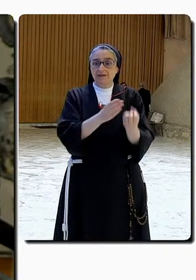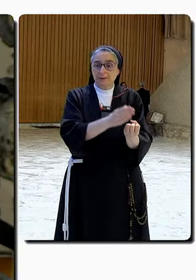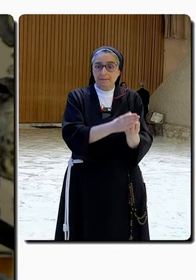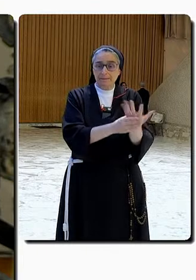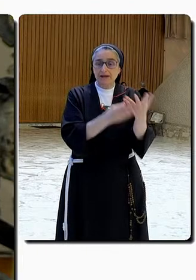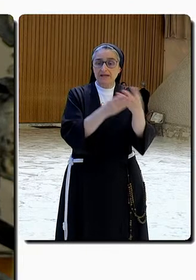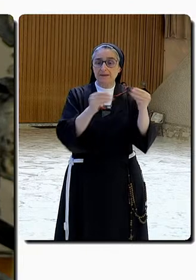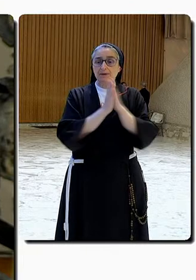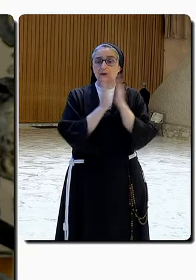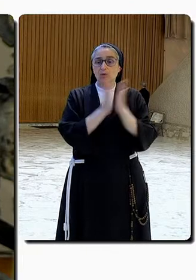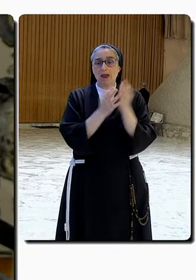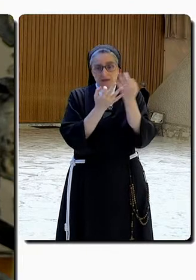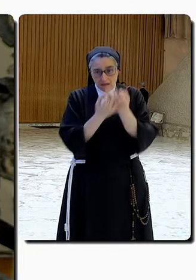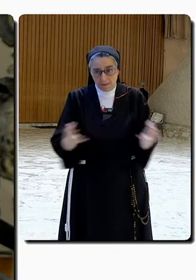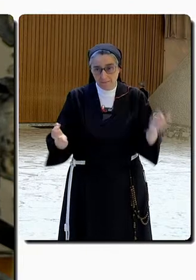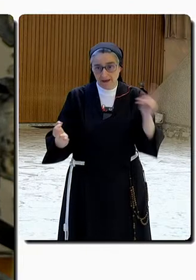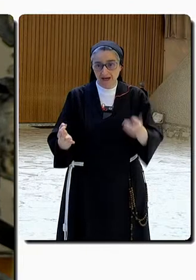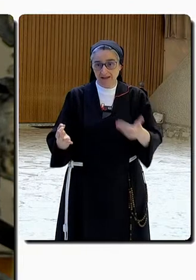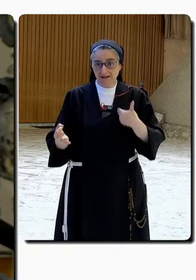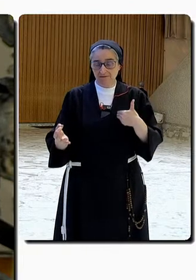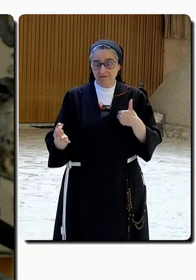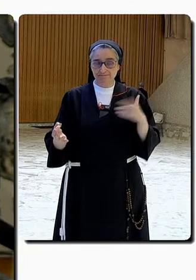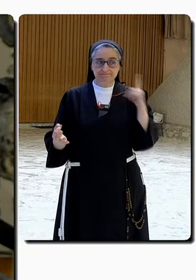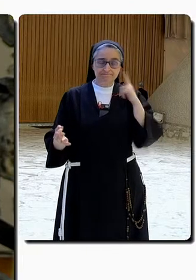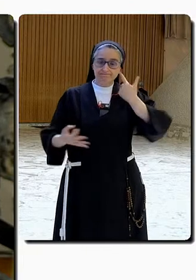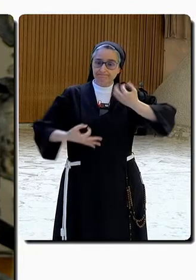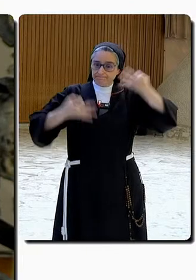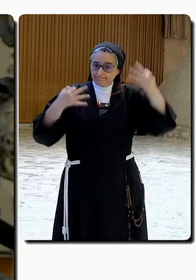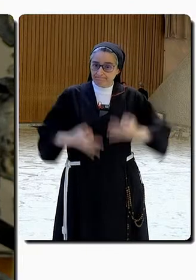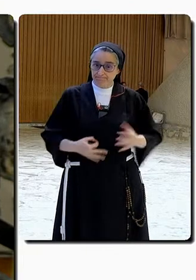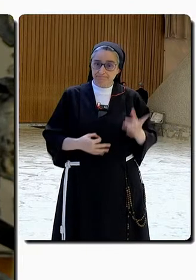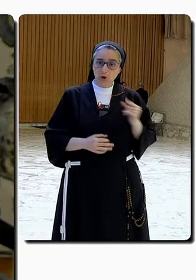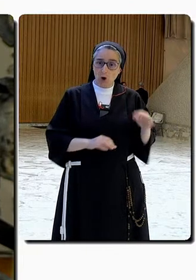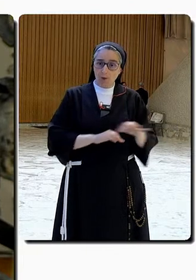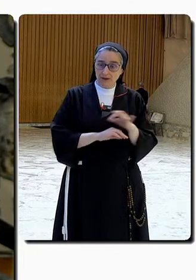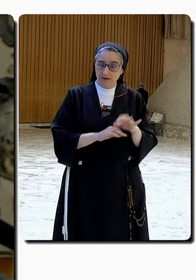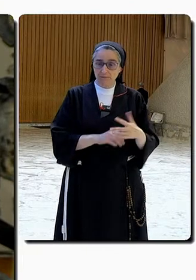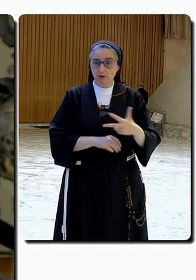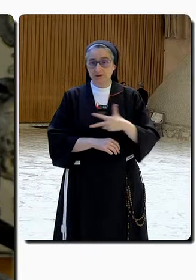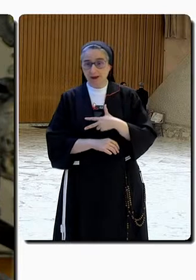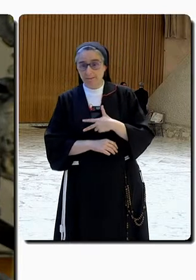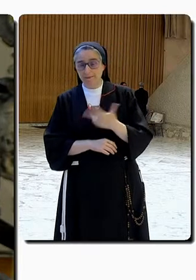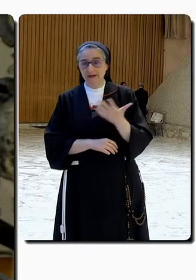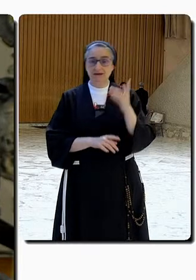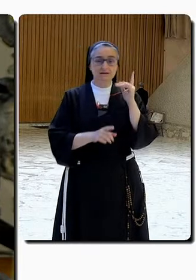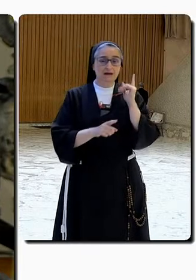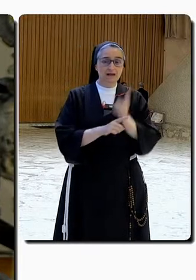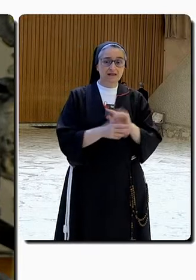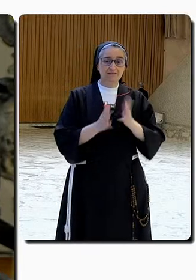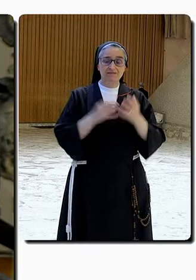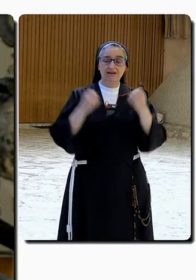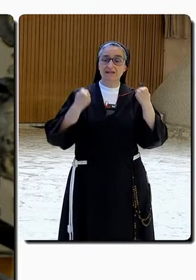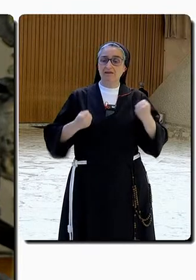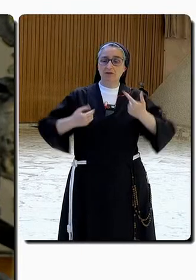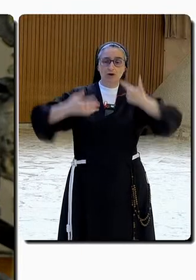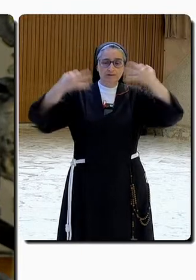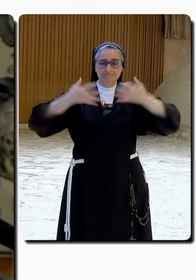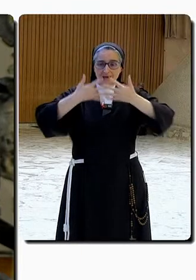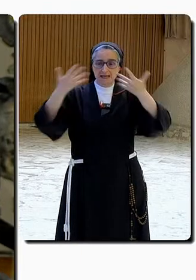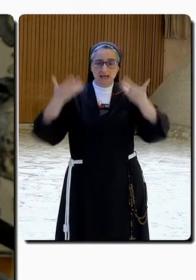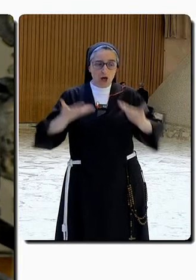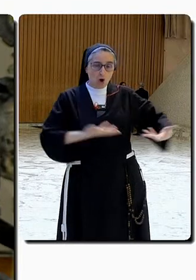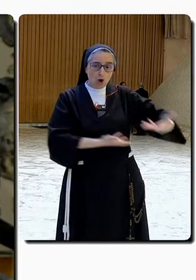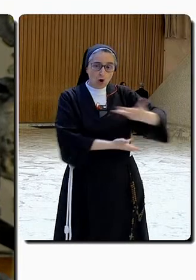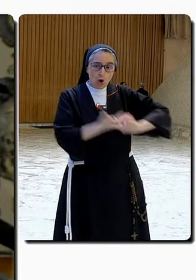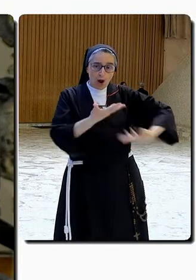church. In our opinion, married couples and priests need to strengthen their cooperation in every